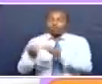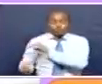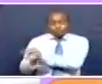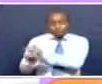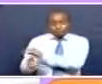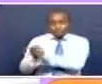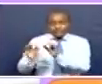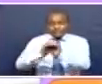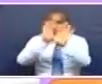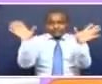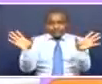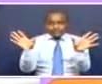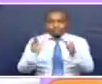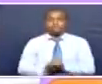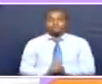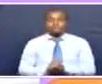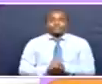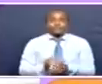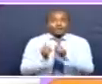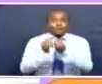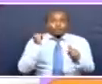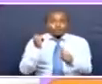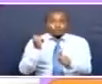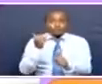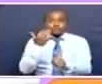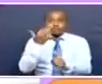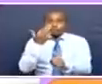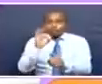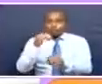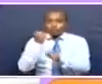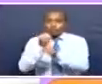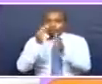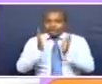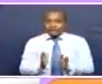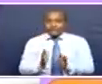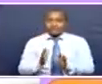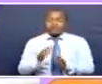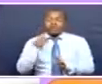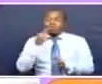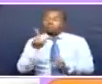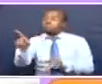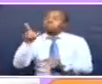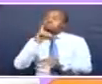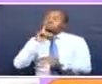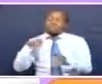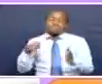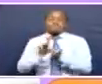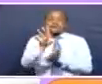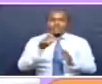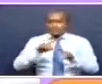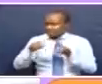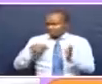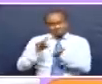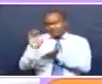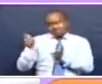that most of the workers that I'm alleged to have fired, because the idea really is not really firing, I've just suspended. Suspended,